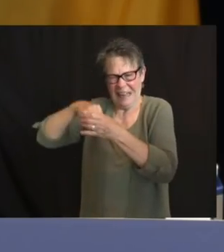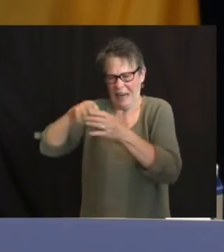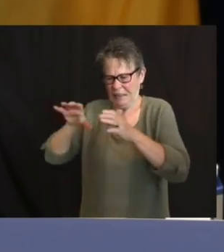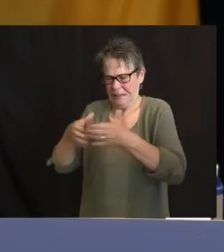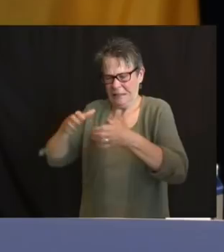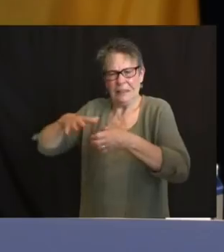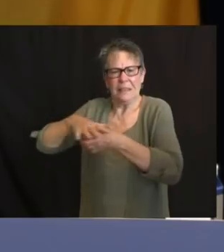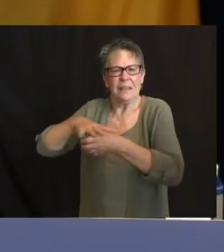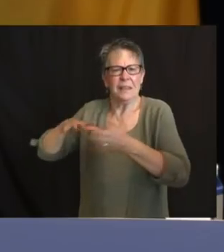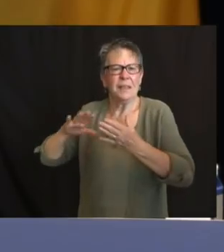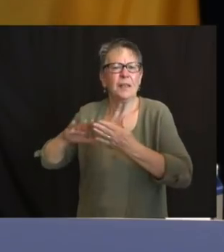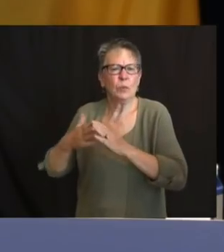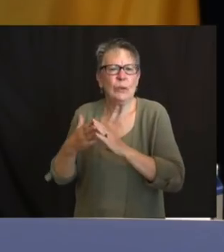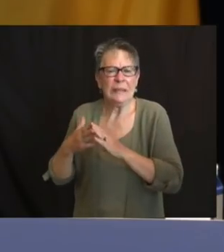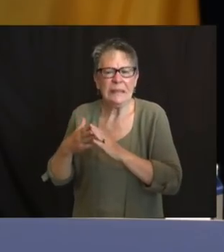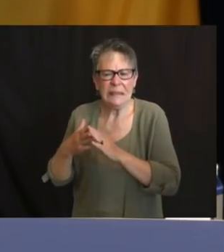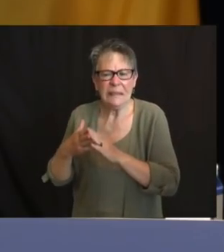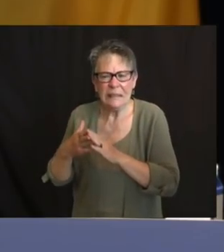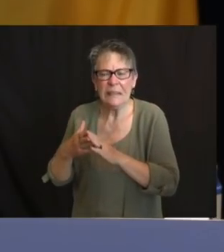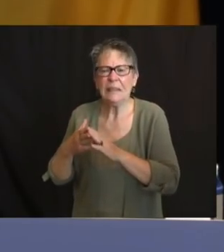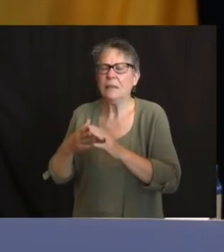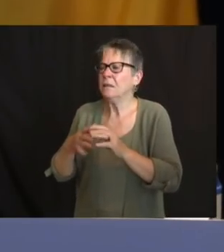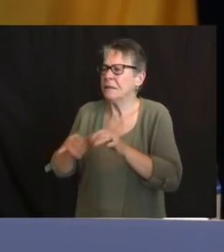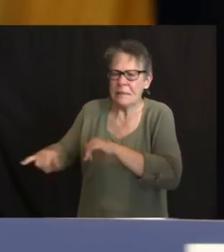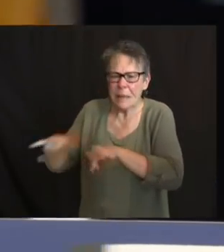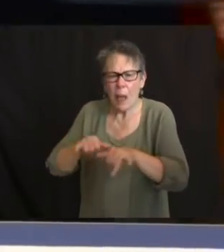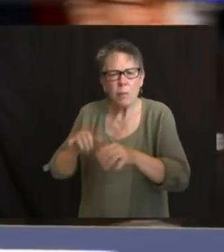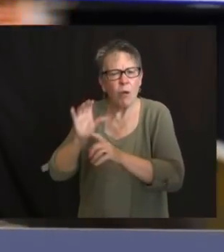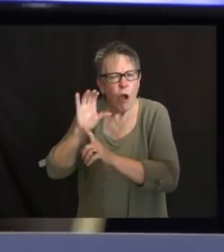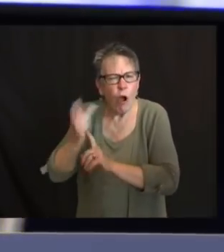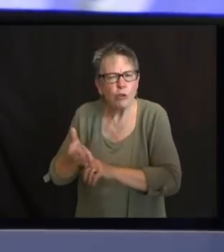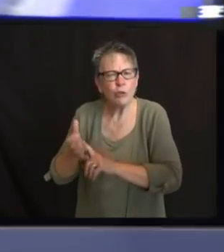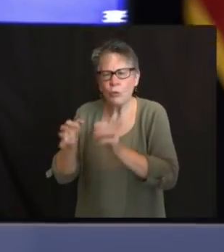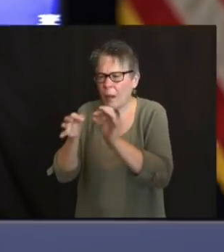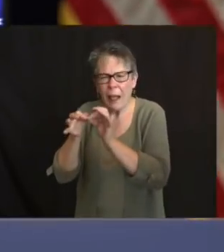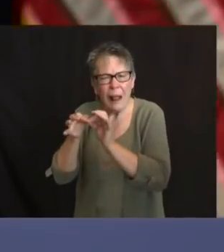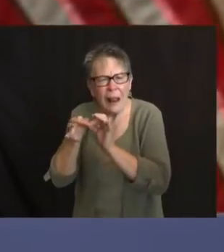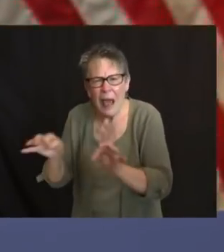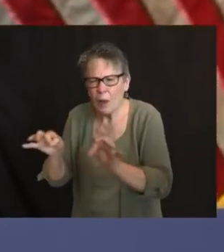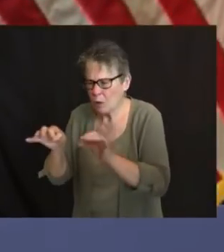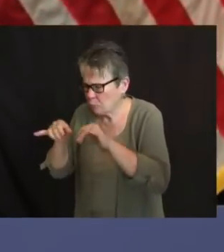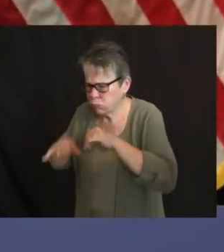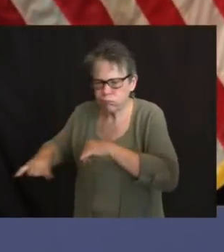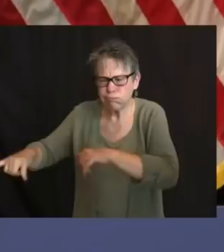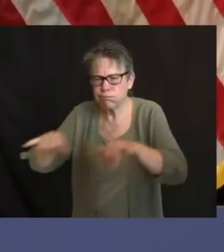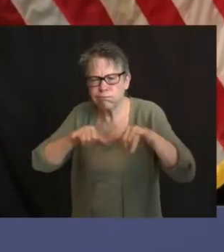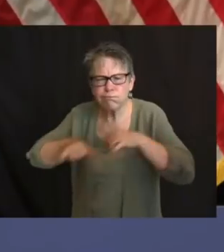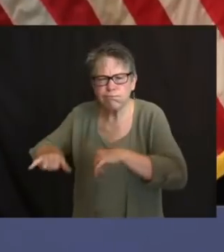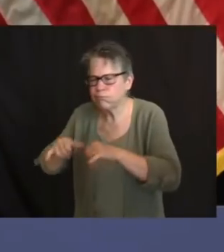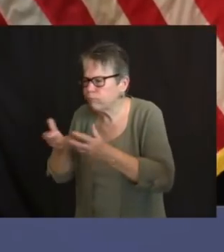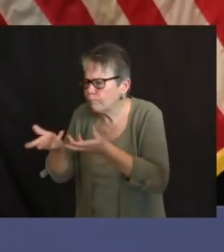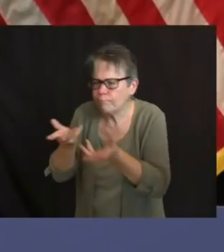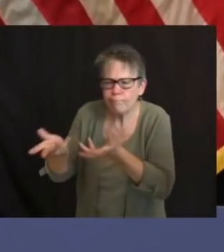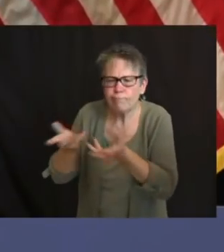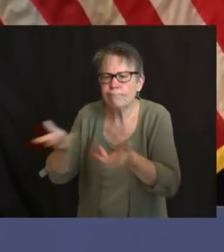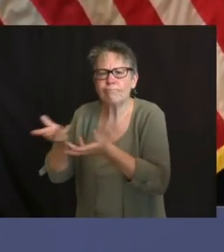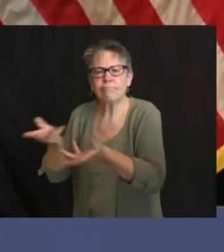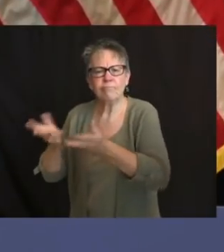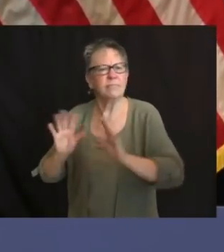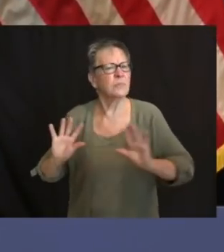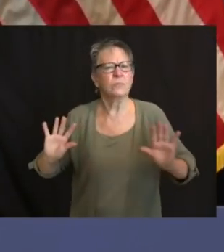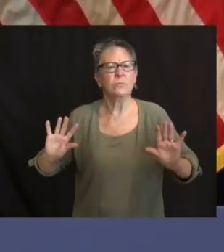the phone is answered and the door is opened. Amen. Thank you, Dave. Please, sir.